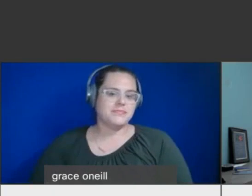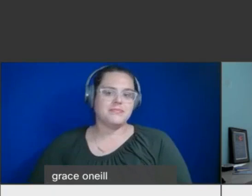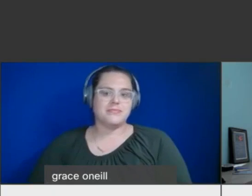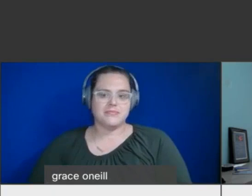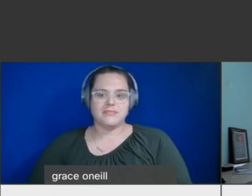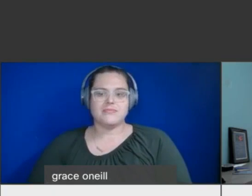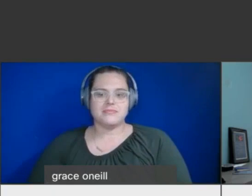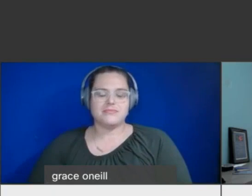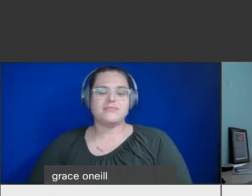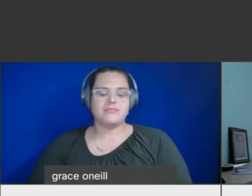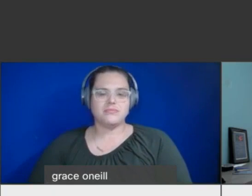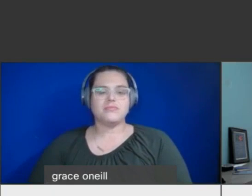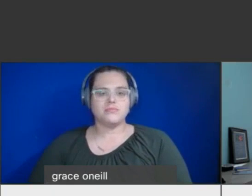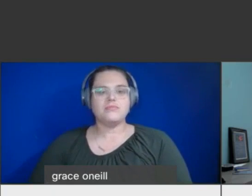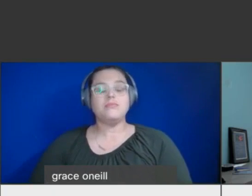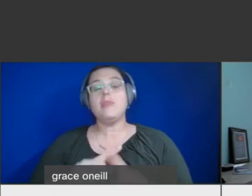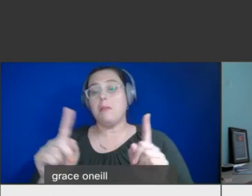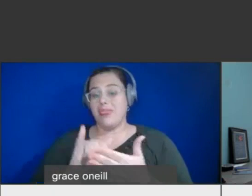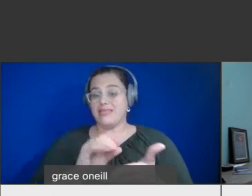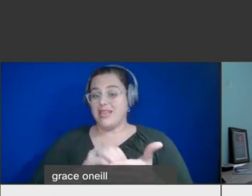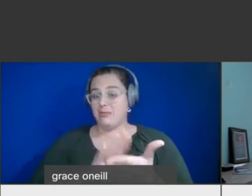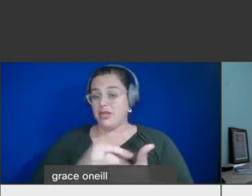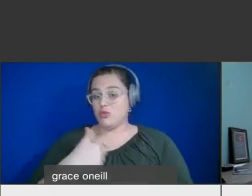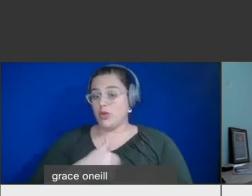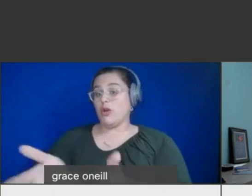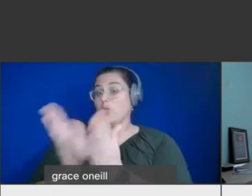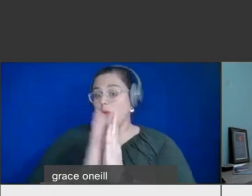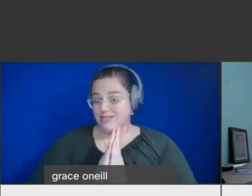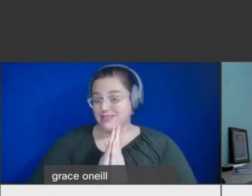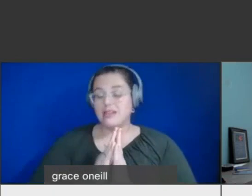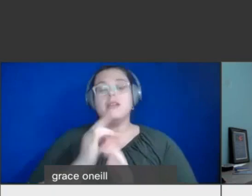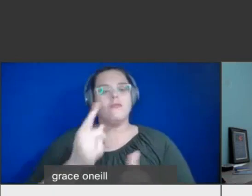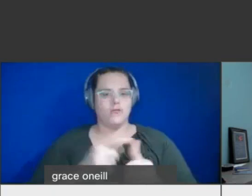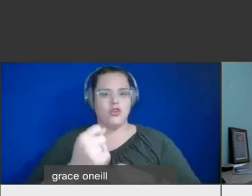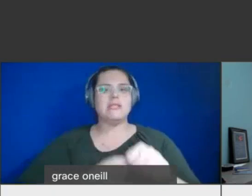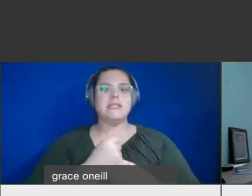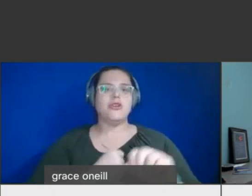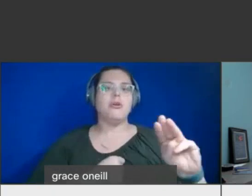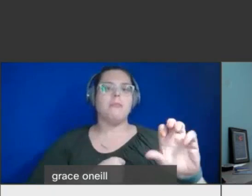we had requested from people, that would be for the first year.